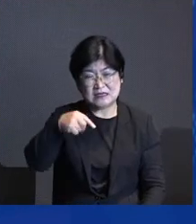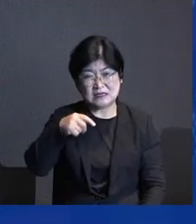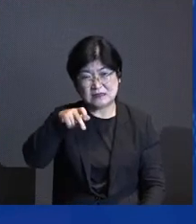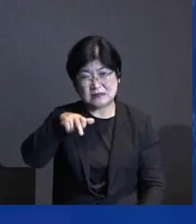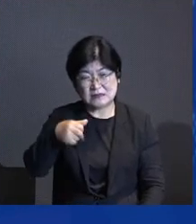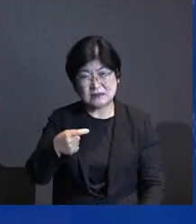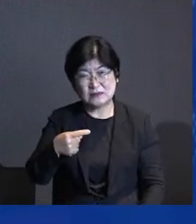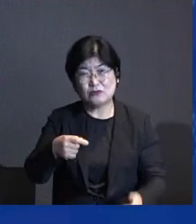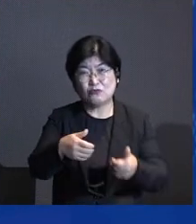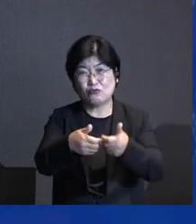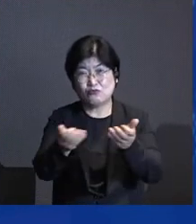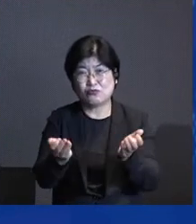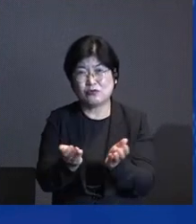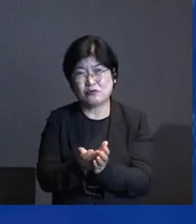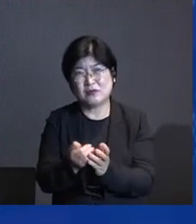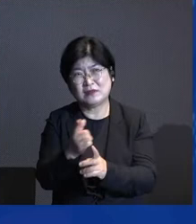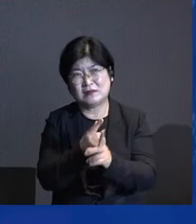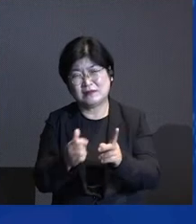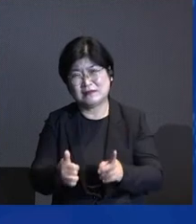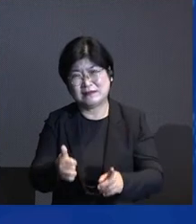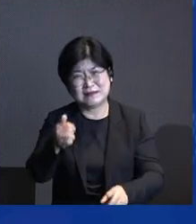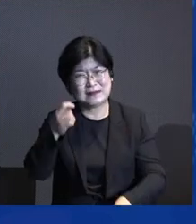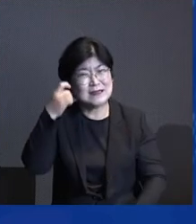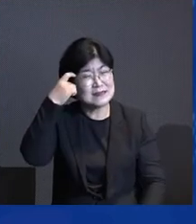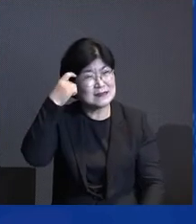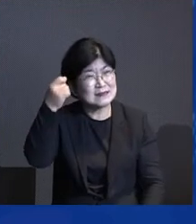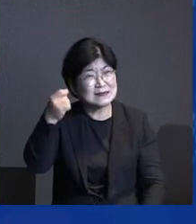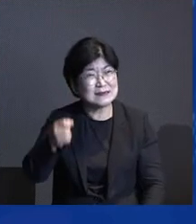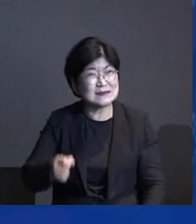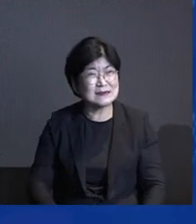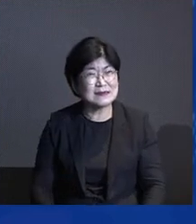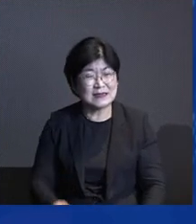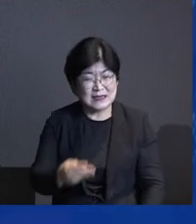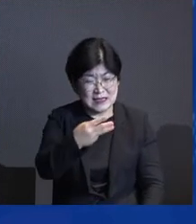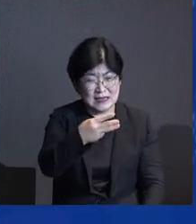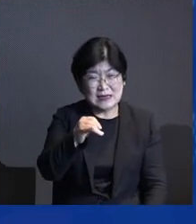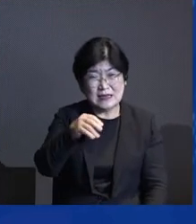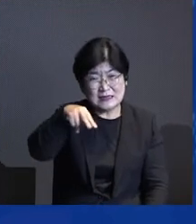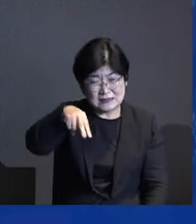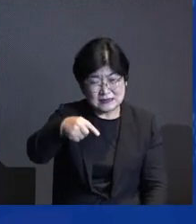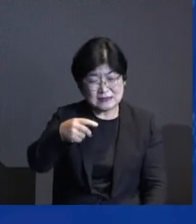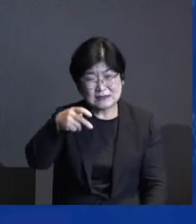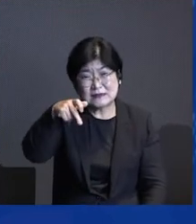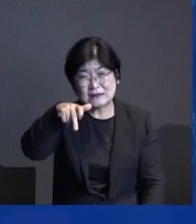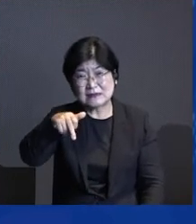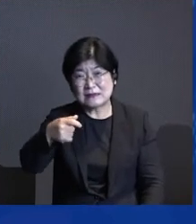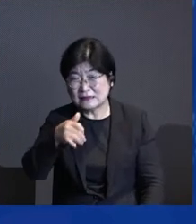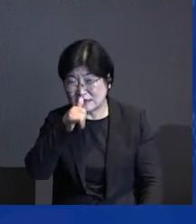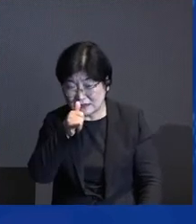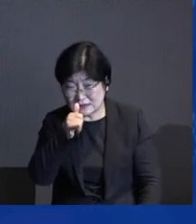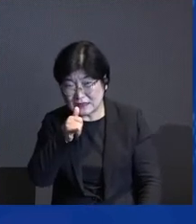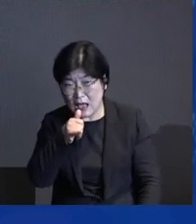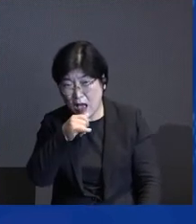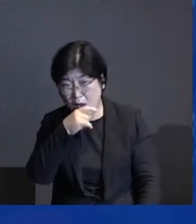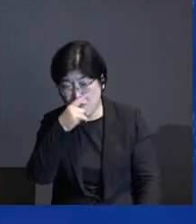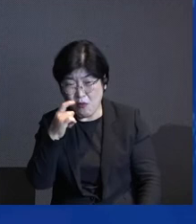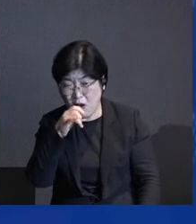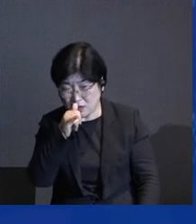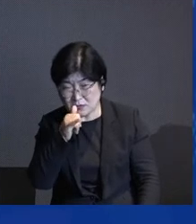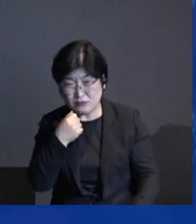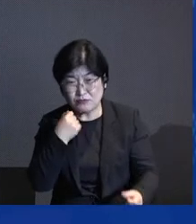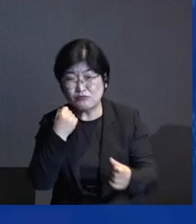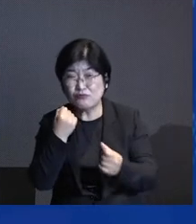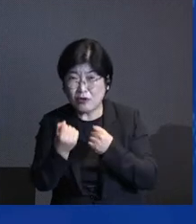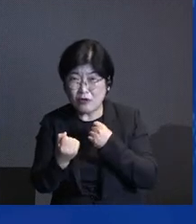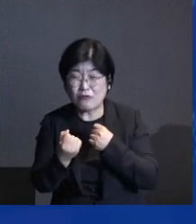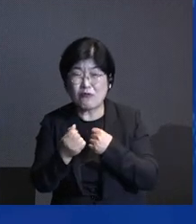activities, they are prone to risk and they are likely to become dependent on the adult. The future